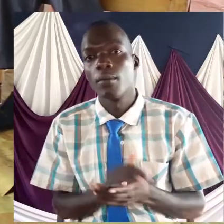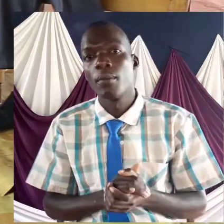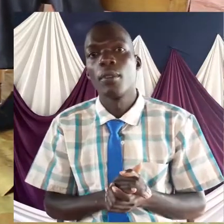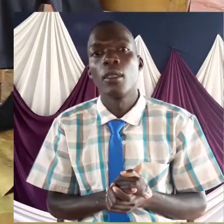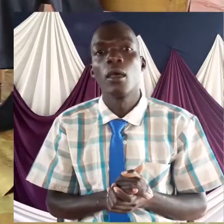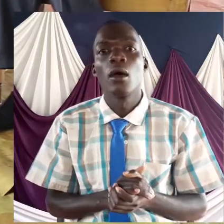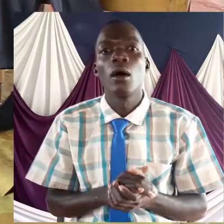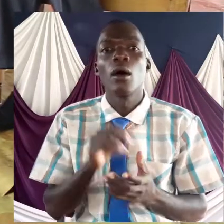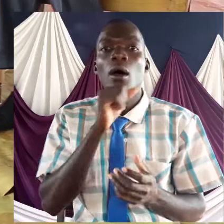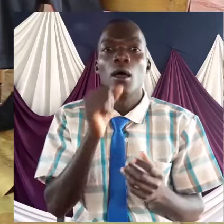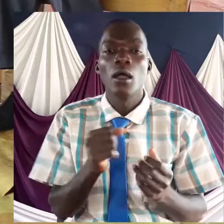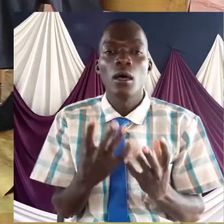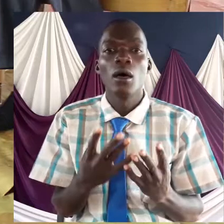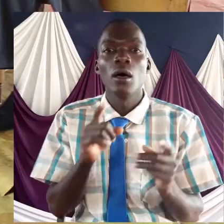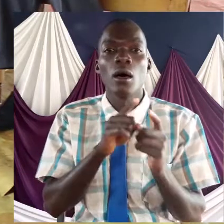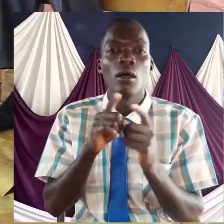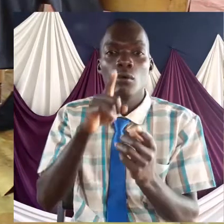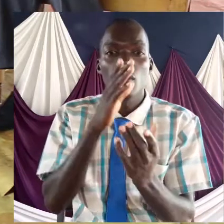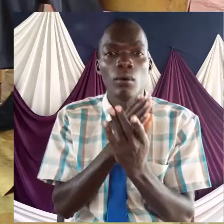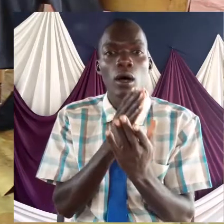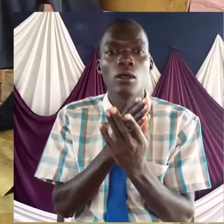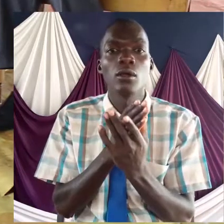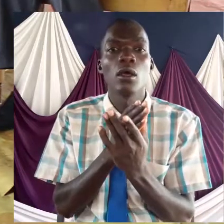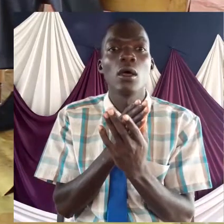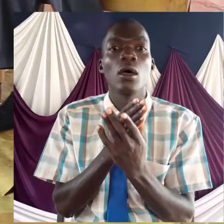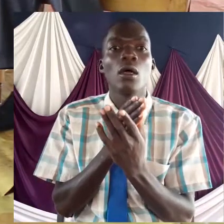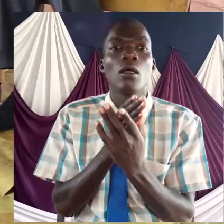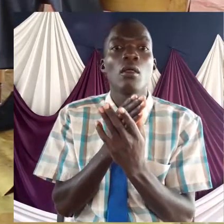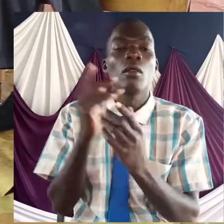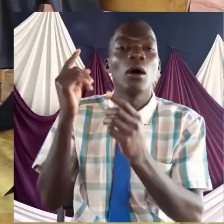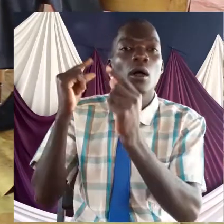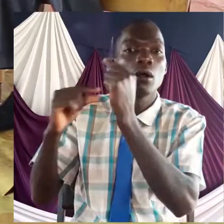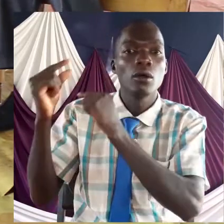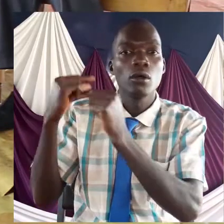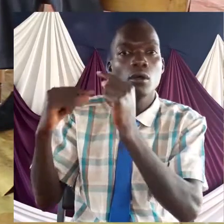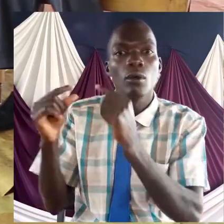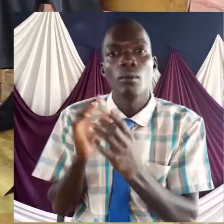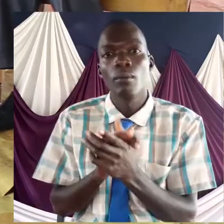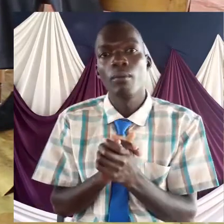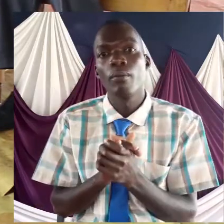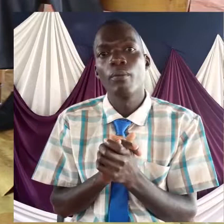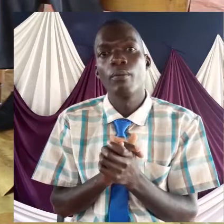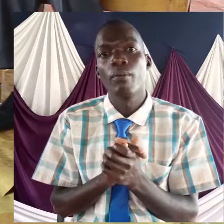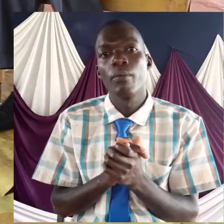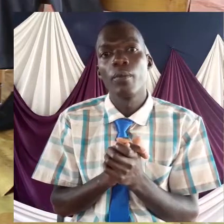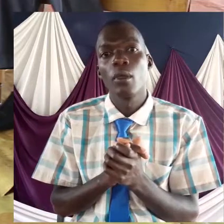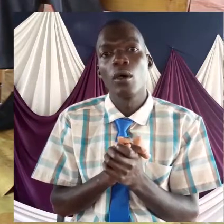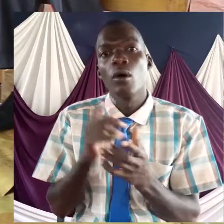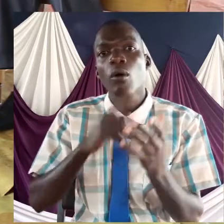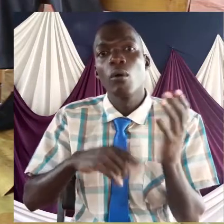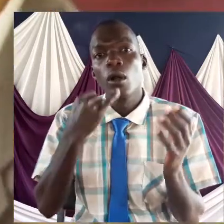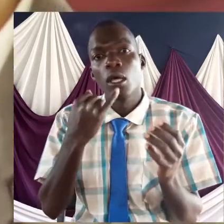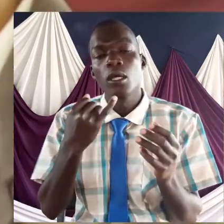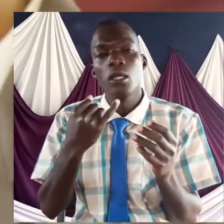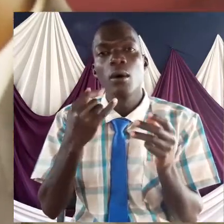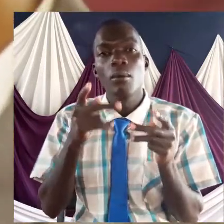referred to the historicist approach to prophecy. But in a little bit more detail, what is it all